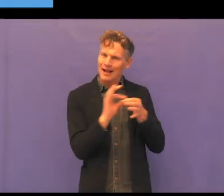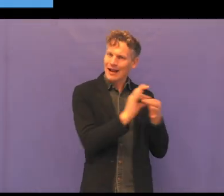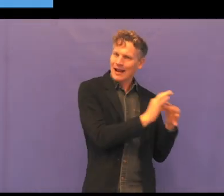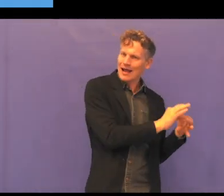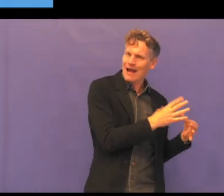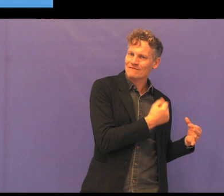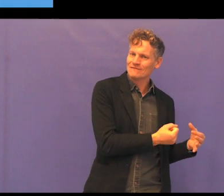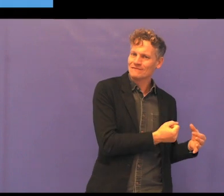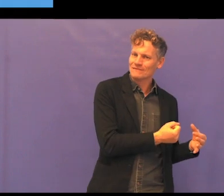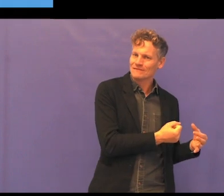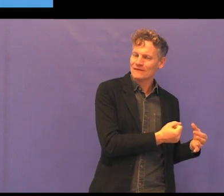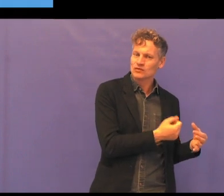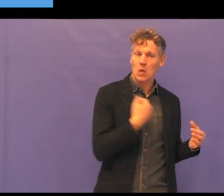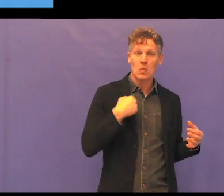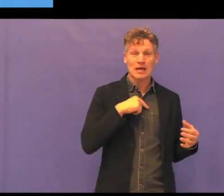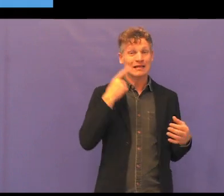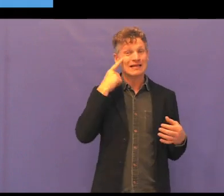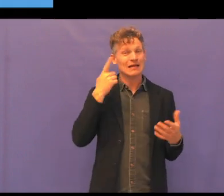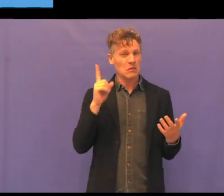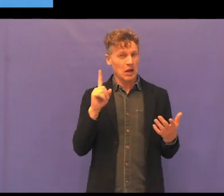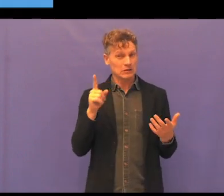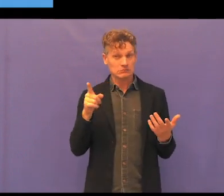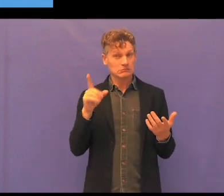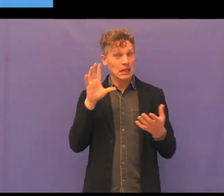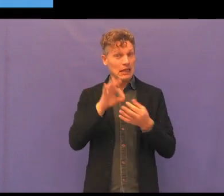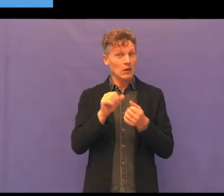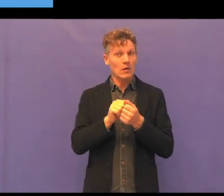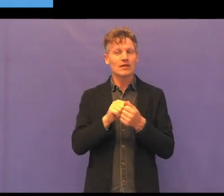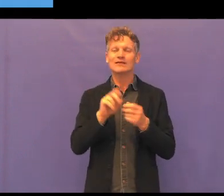a concept that's been developed by